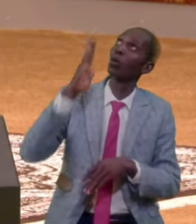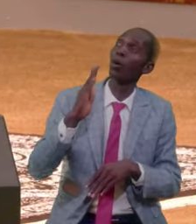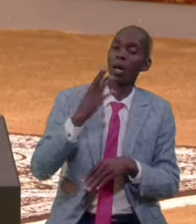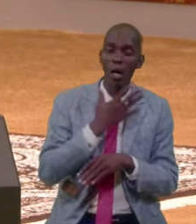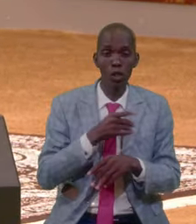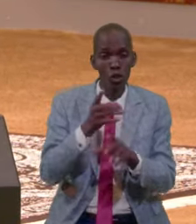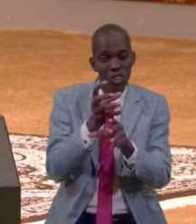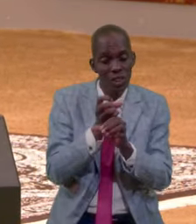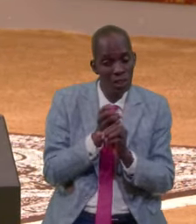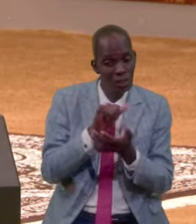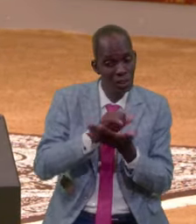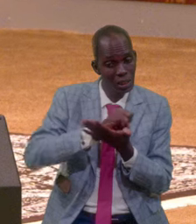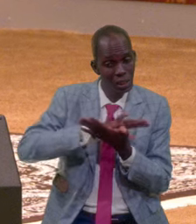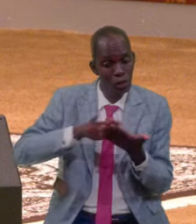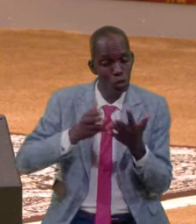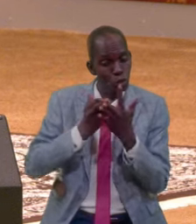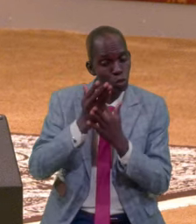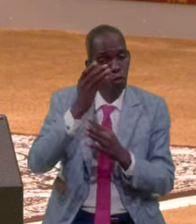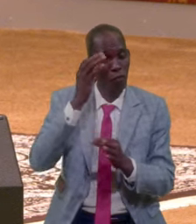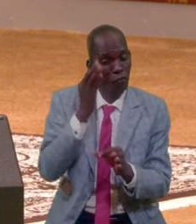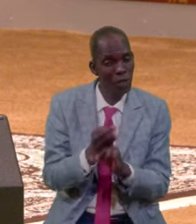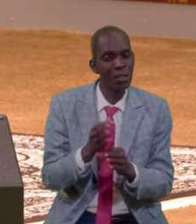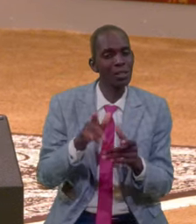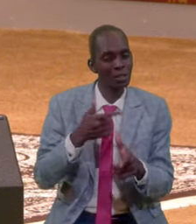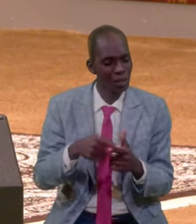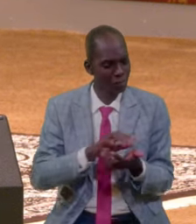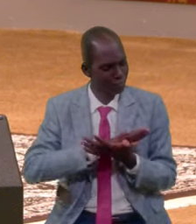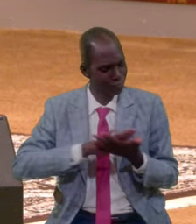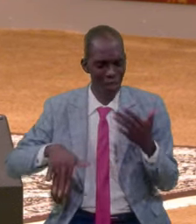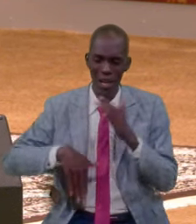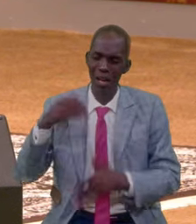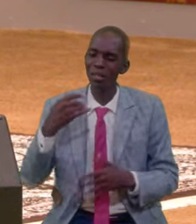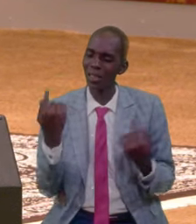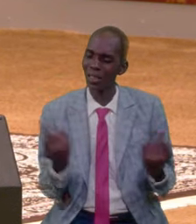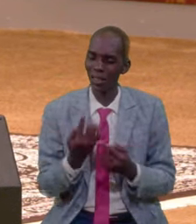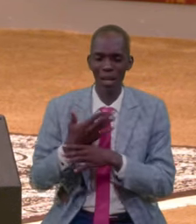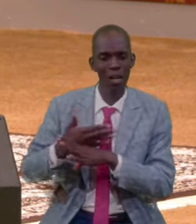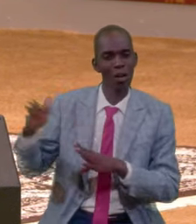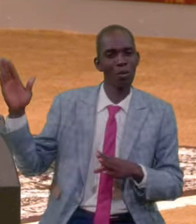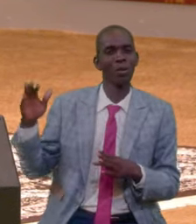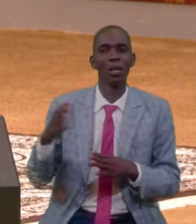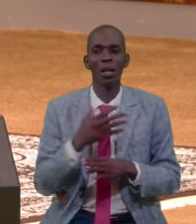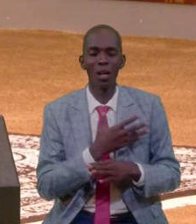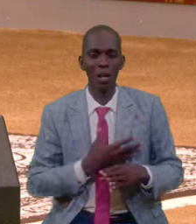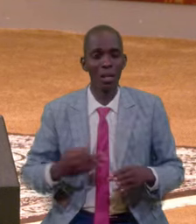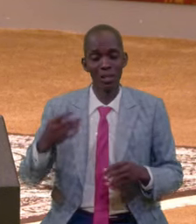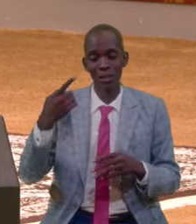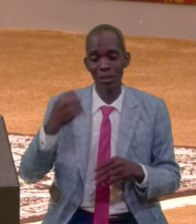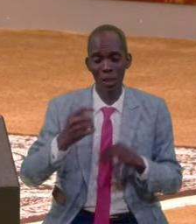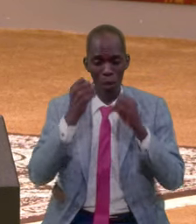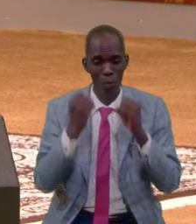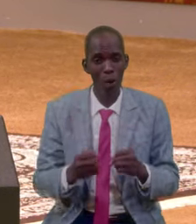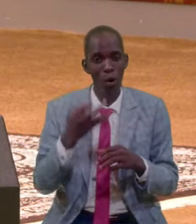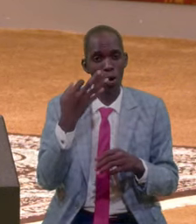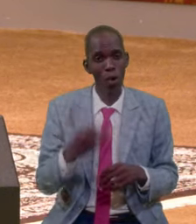by faith, clears all those sins away. And we're turned from the power of Satan unto